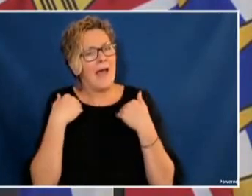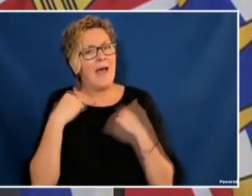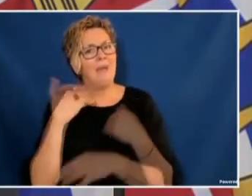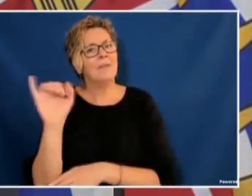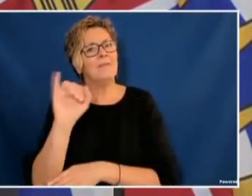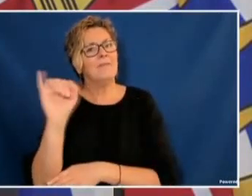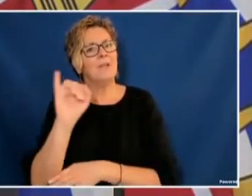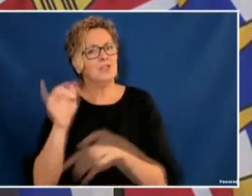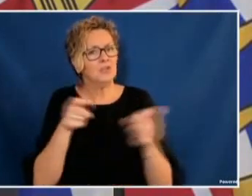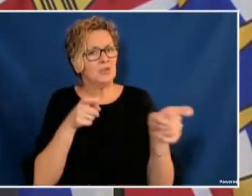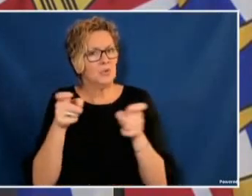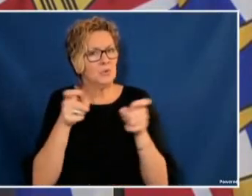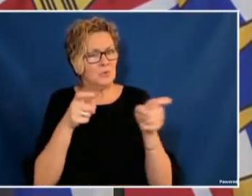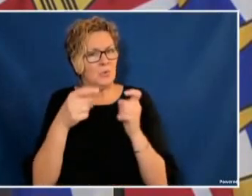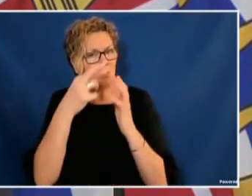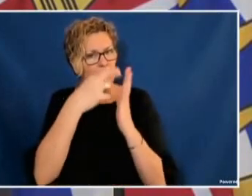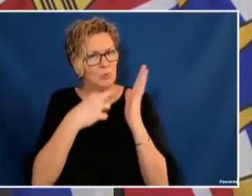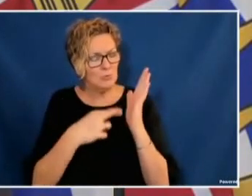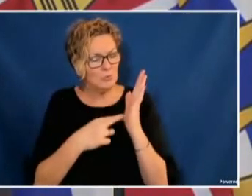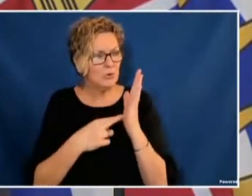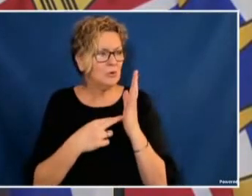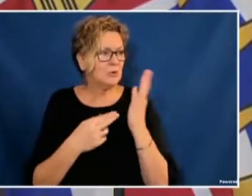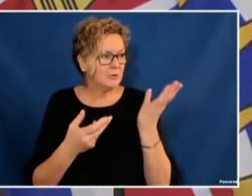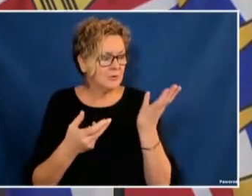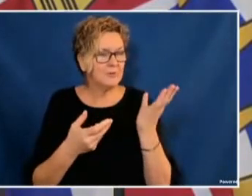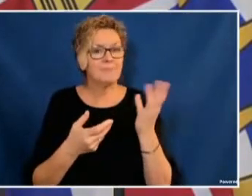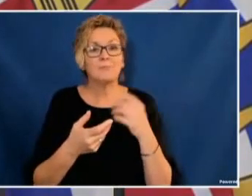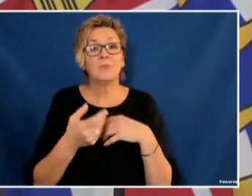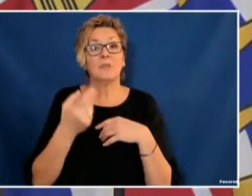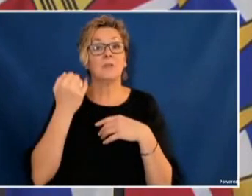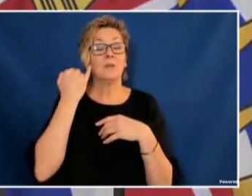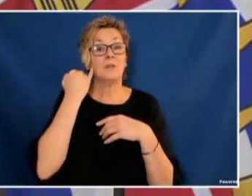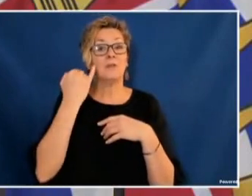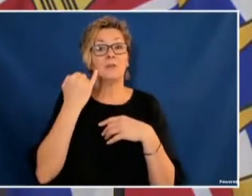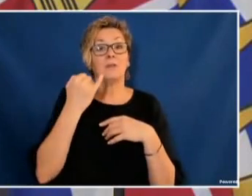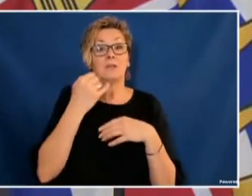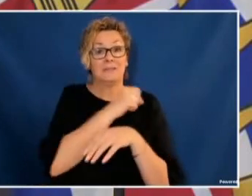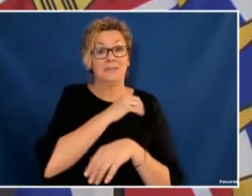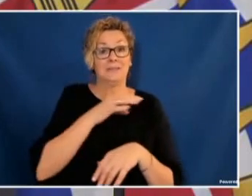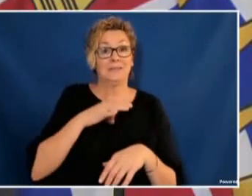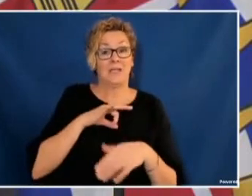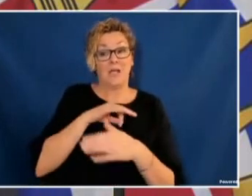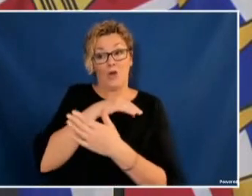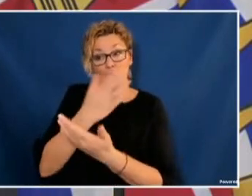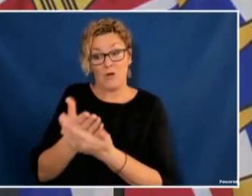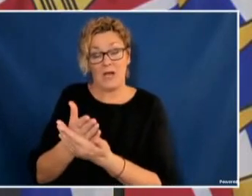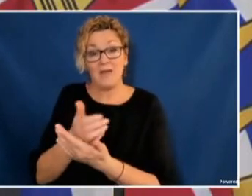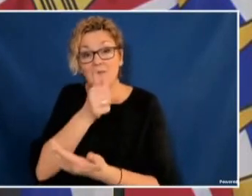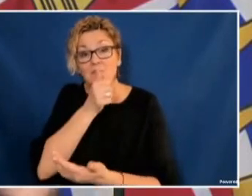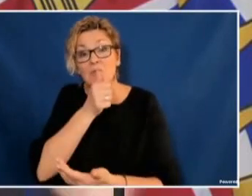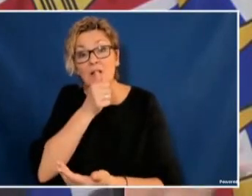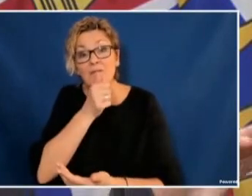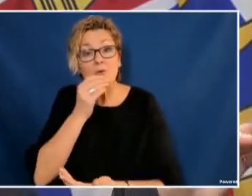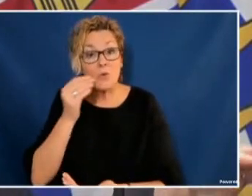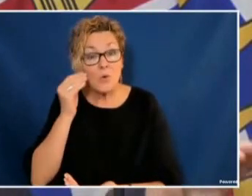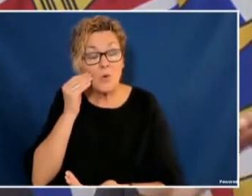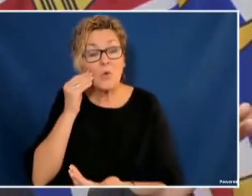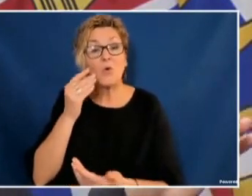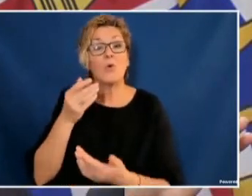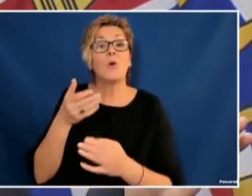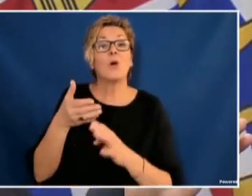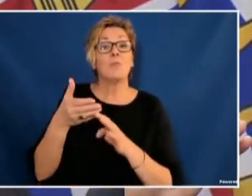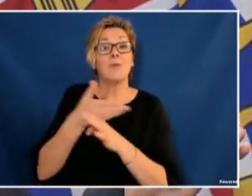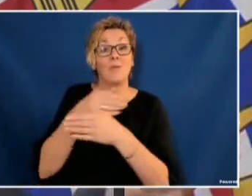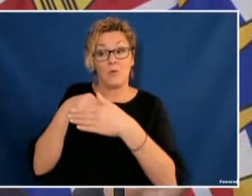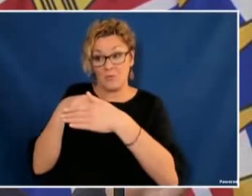challenging question, and I don't think I said I was surprised. I think, well, I did say I was surprised. I was surprised by how early